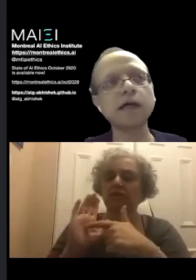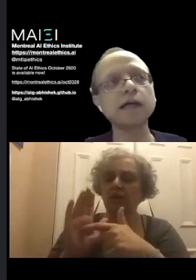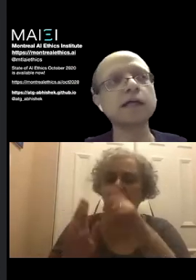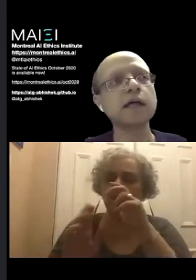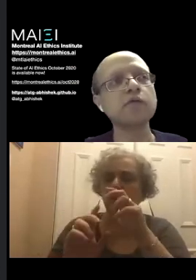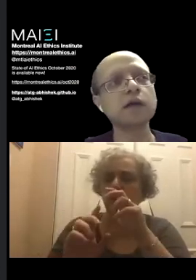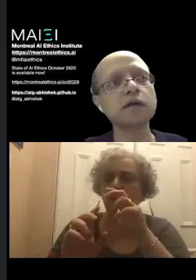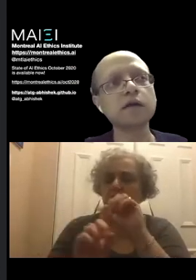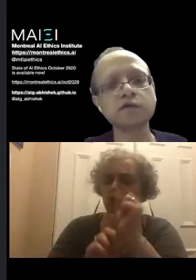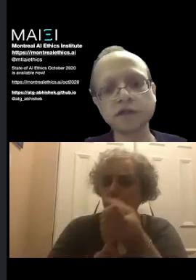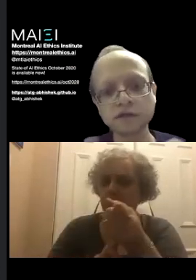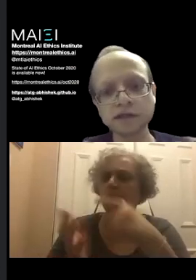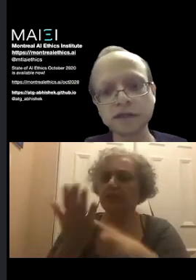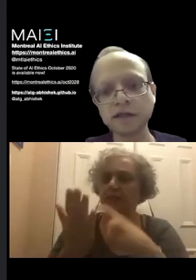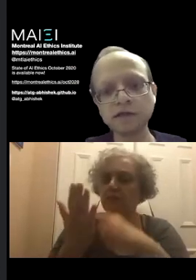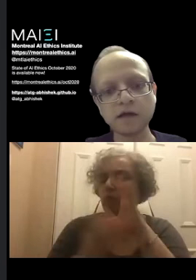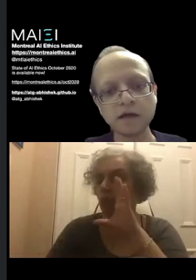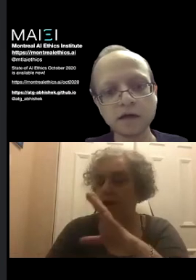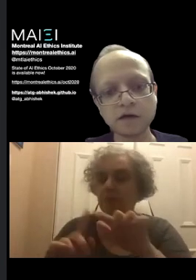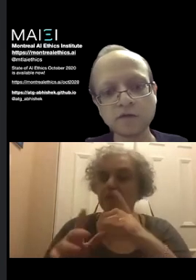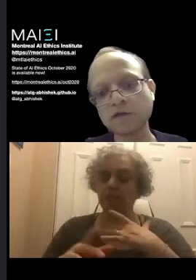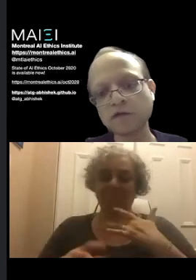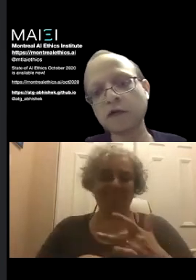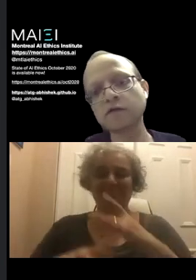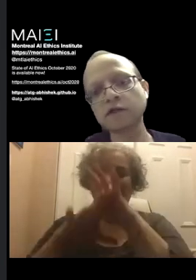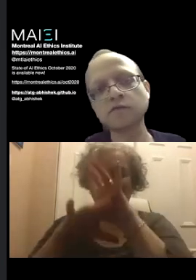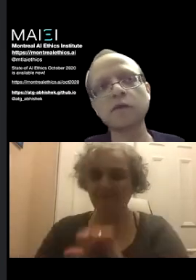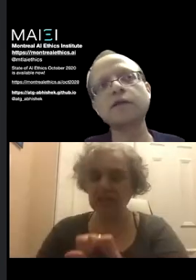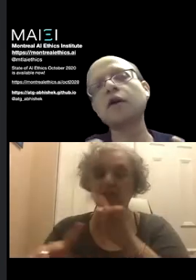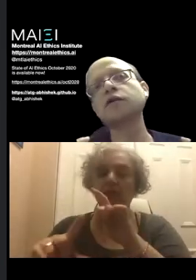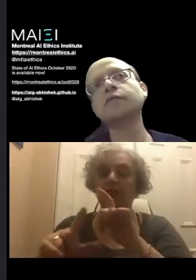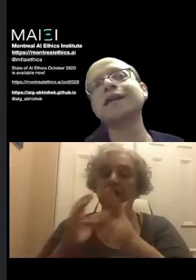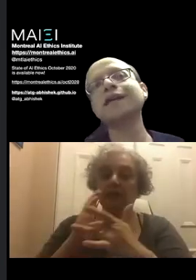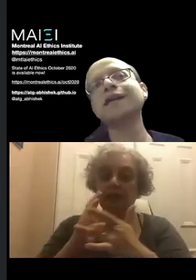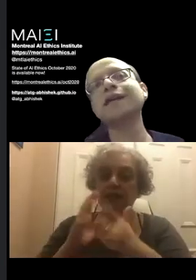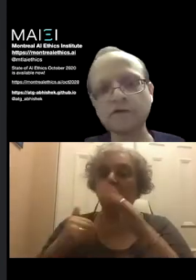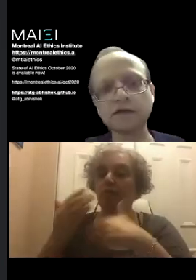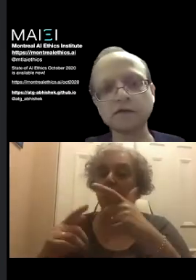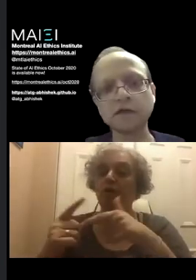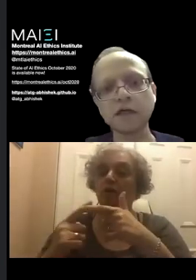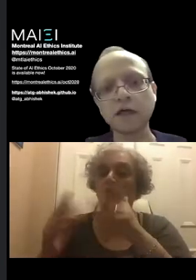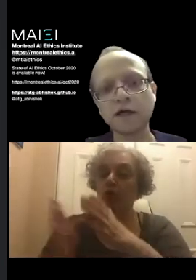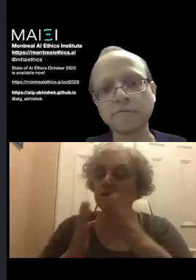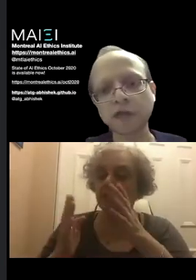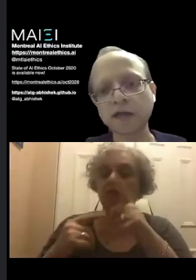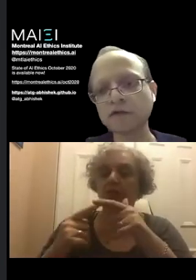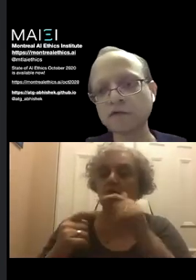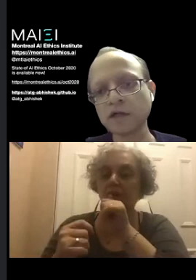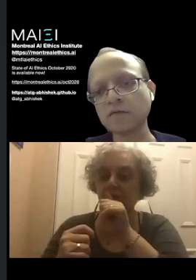talk about that, where traditional techniques of privacy preservation might not be as effective.